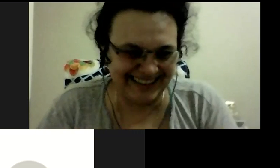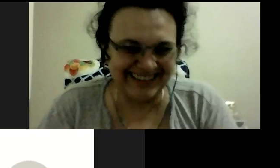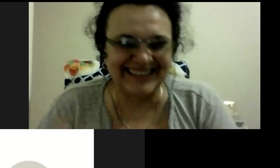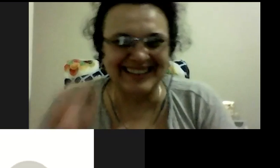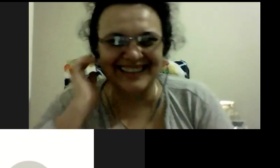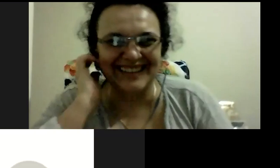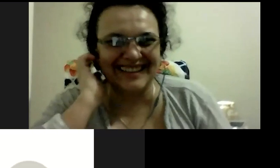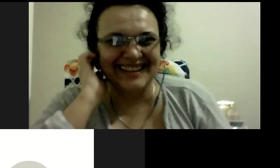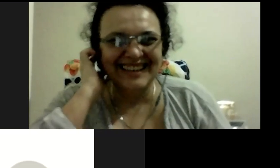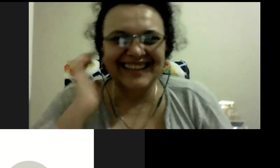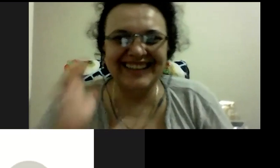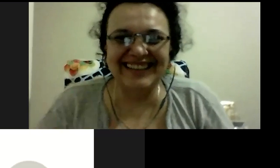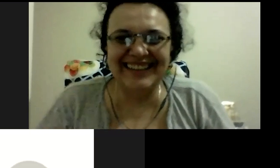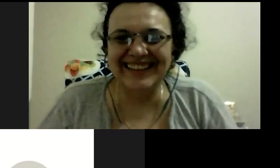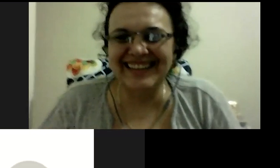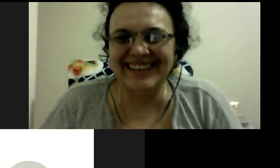She's flexing.